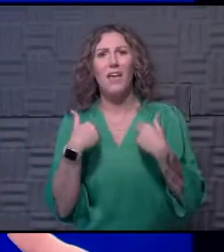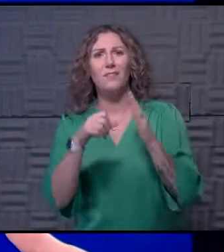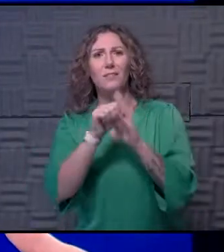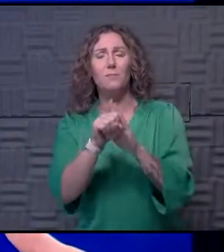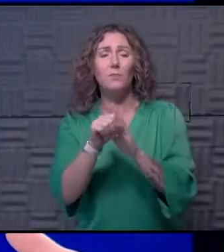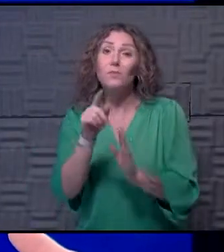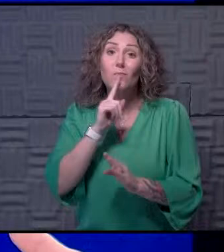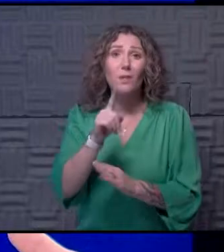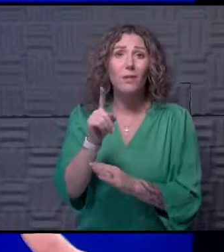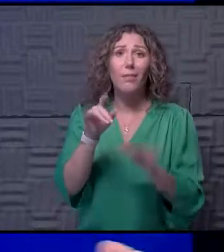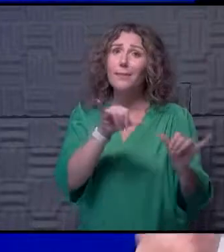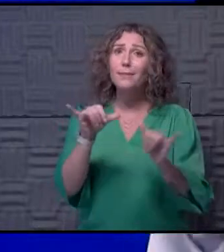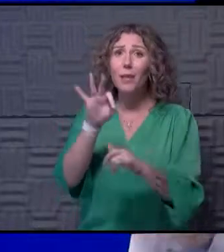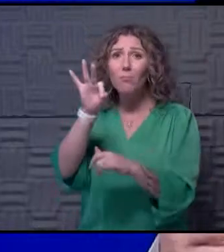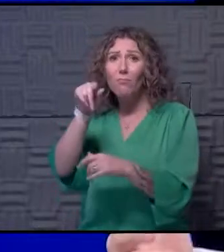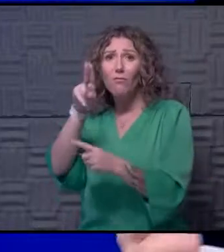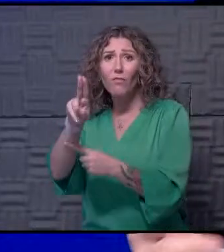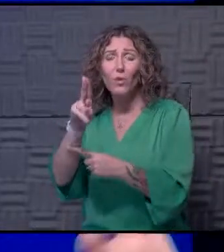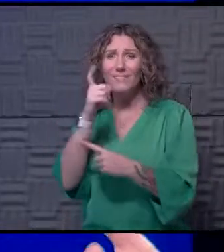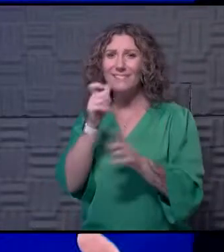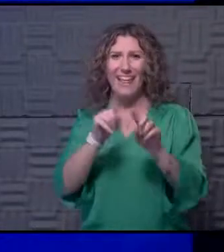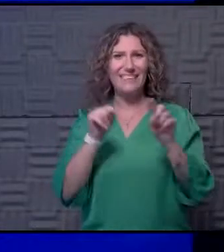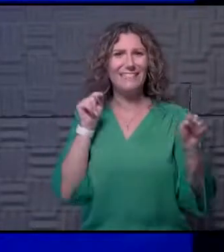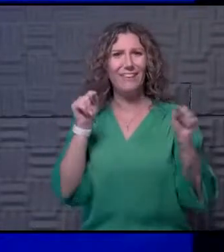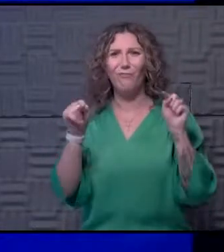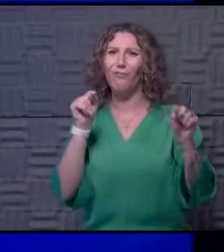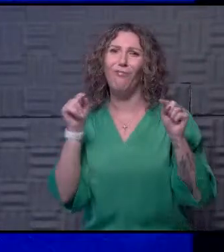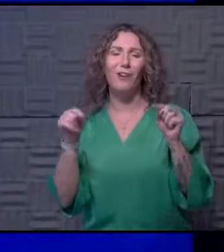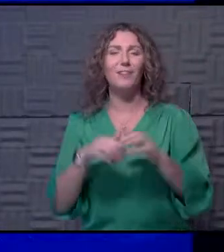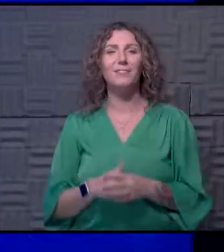it is with the flu shot. I mean, this is no different than that.